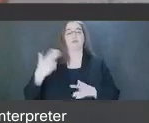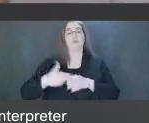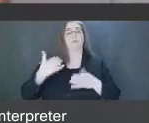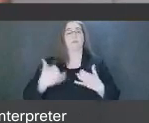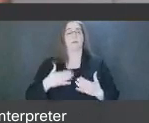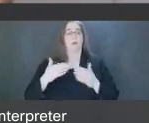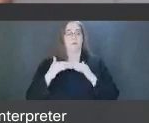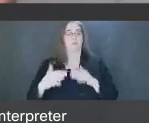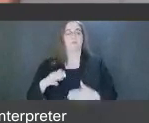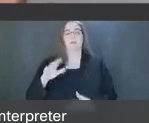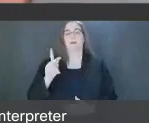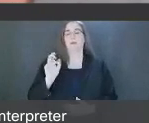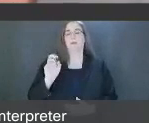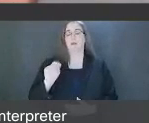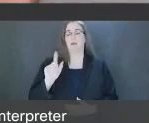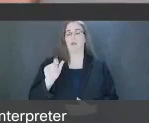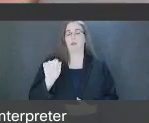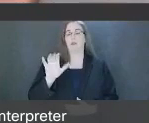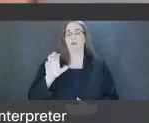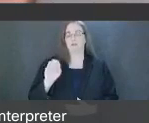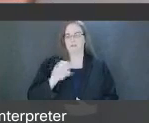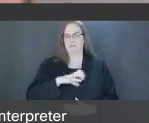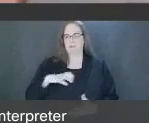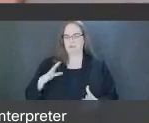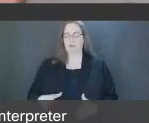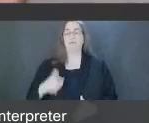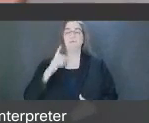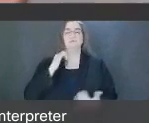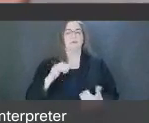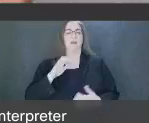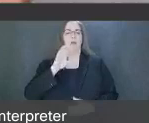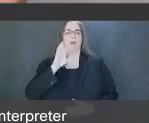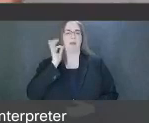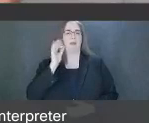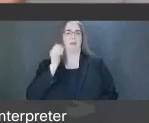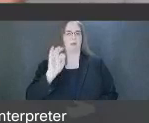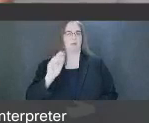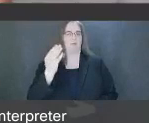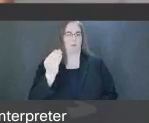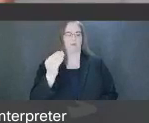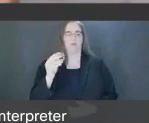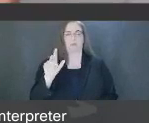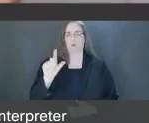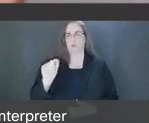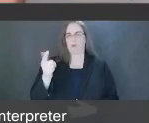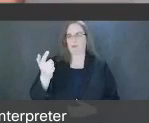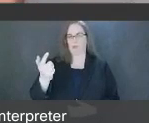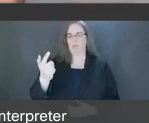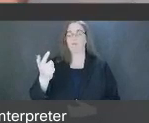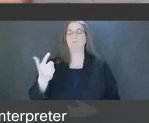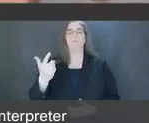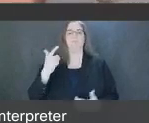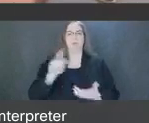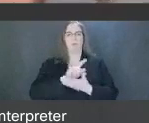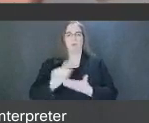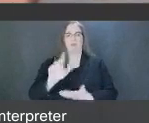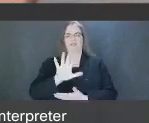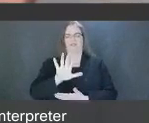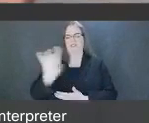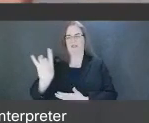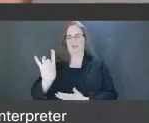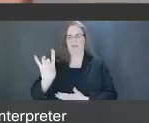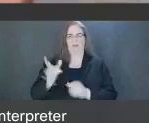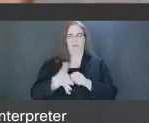colleague, Commissioner Ken Lawrence. Today is April the 14th, 2021. We are in week 58 of